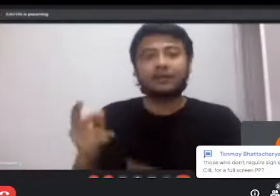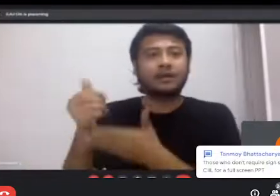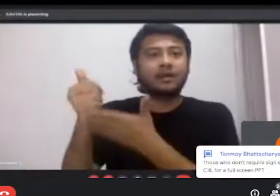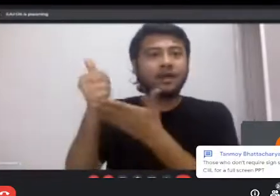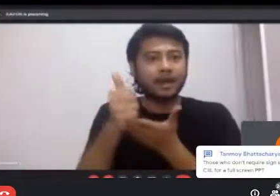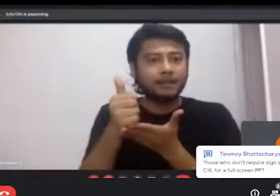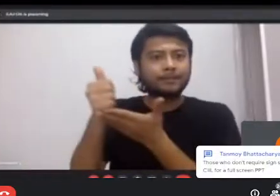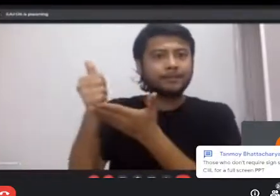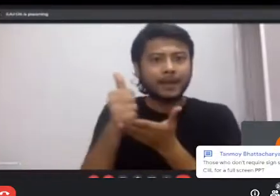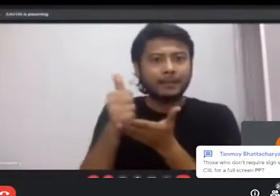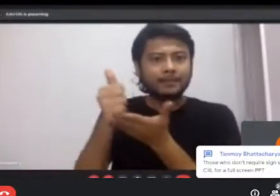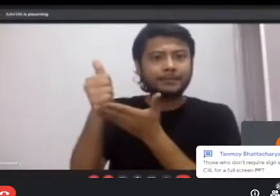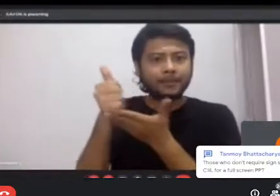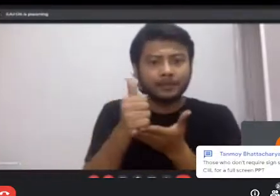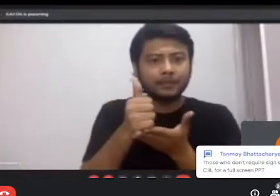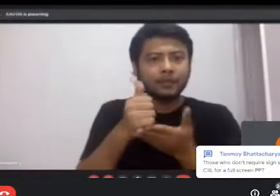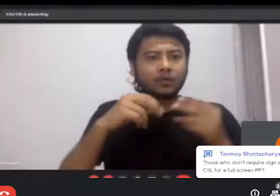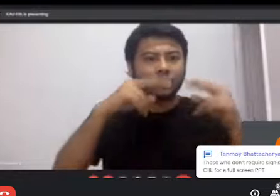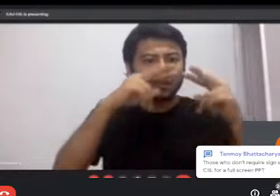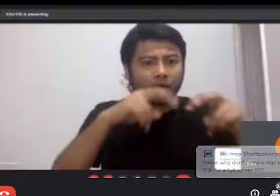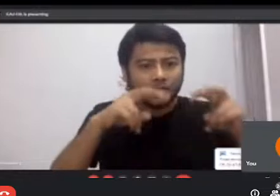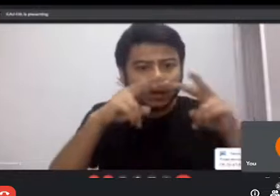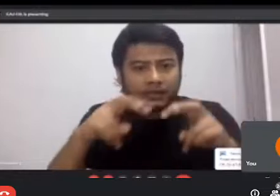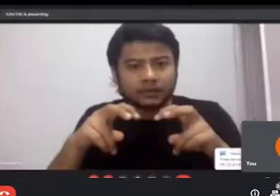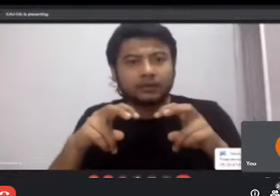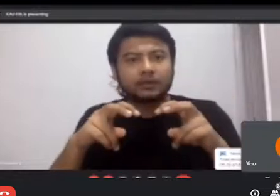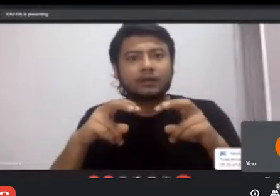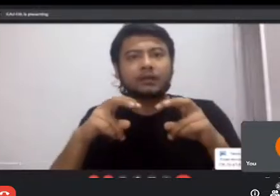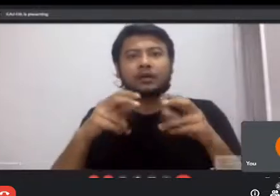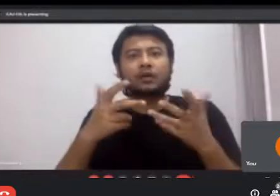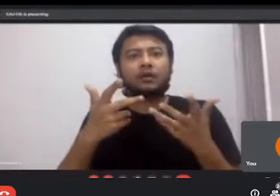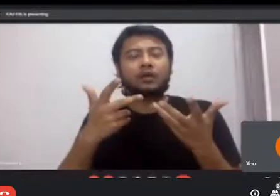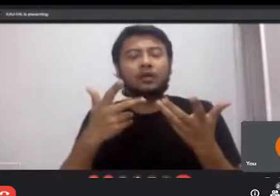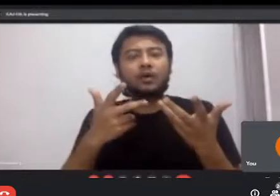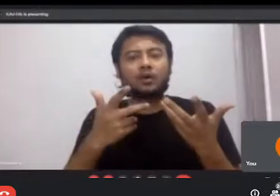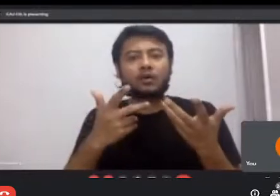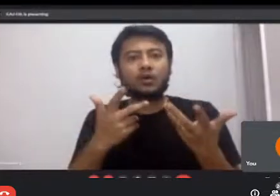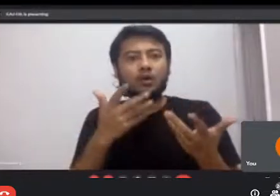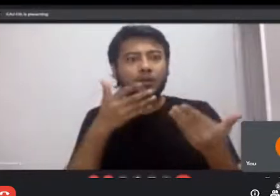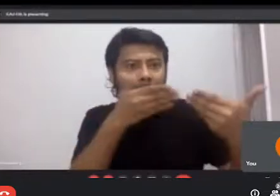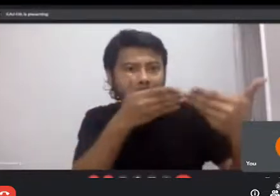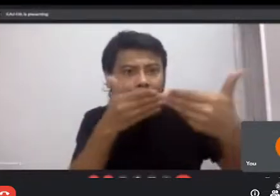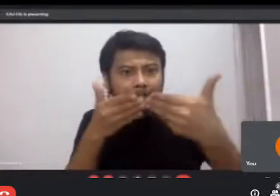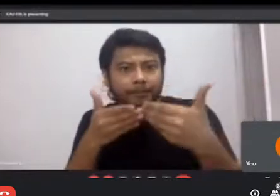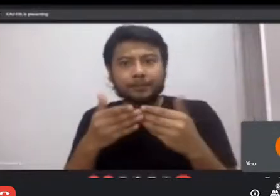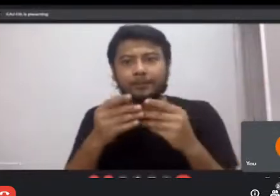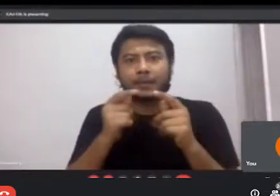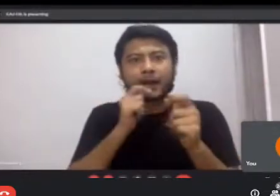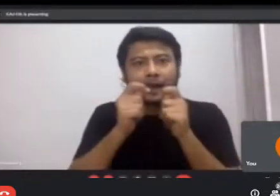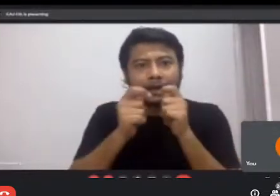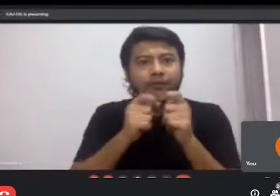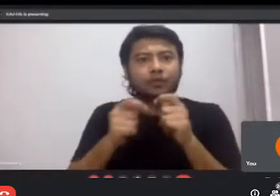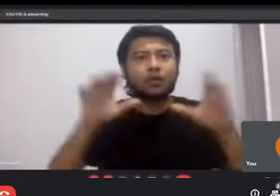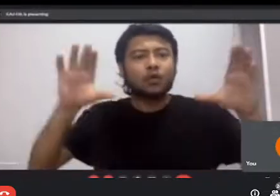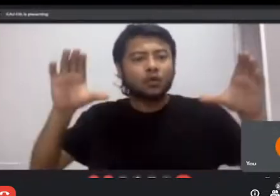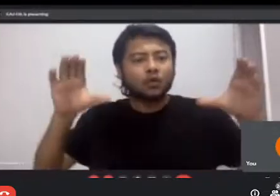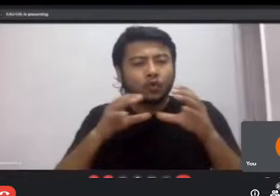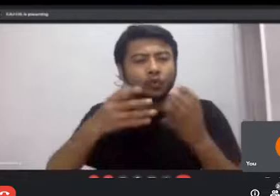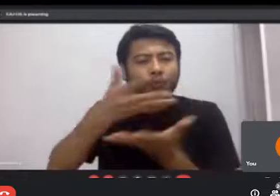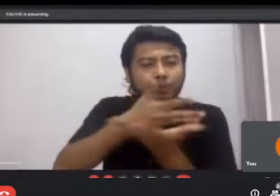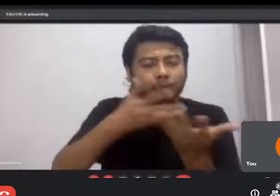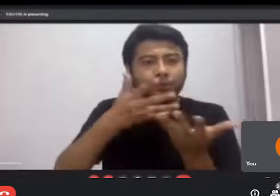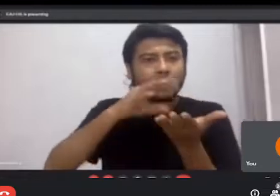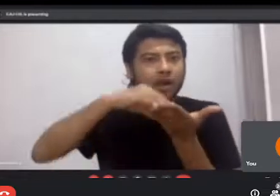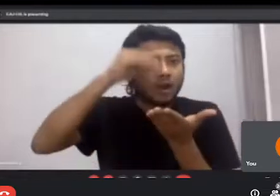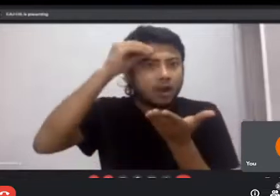hosted the group of various groups of learners, and have supported our